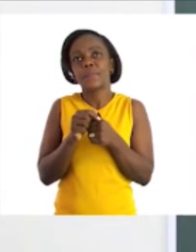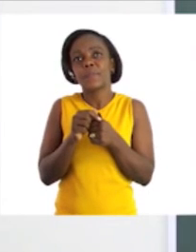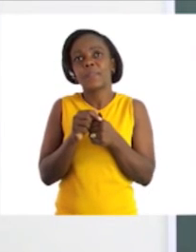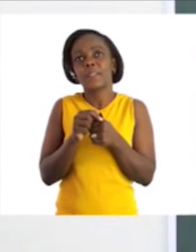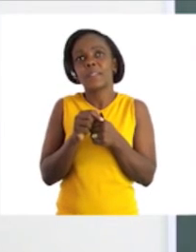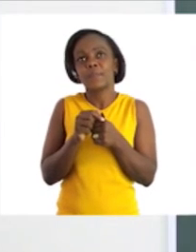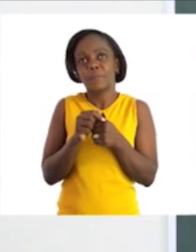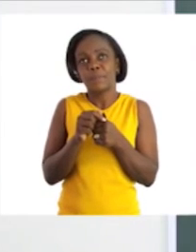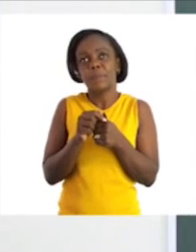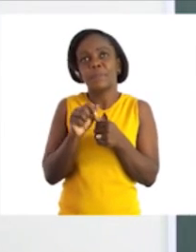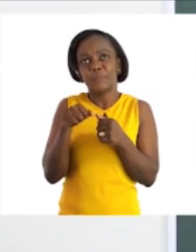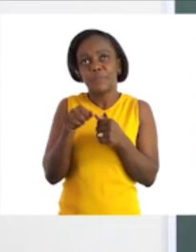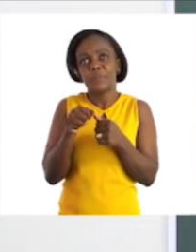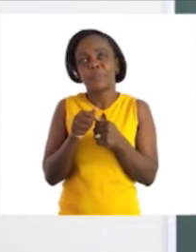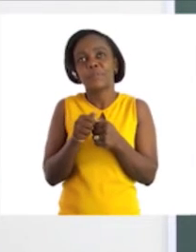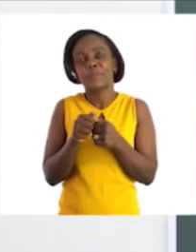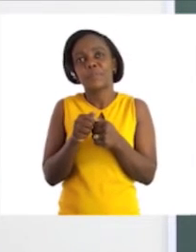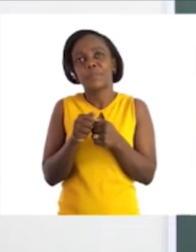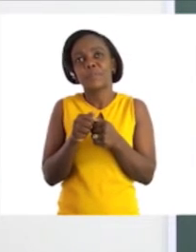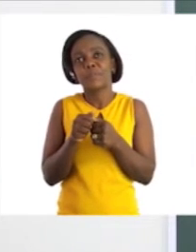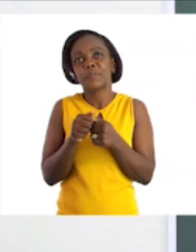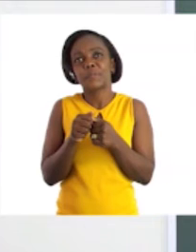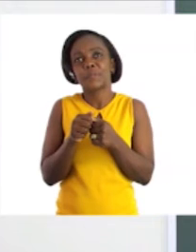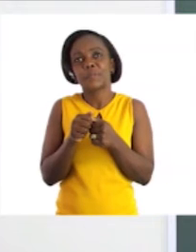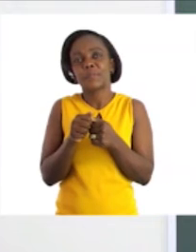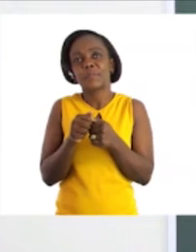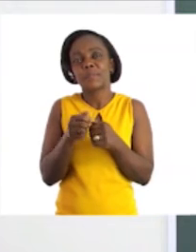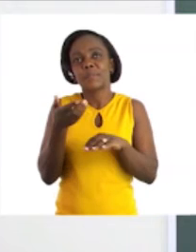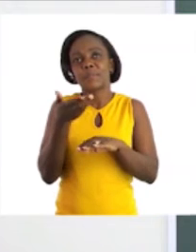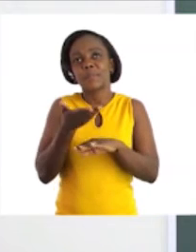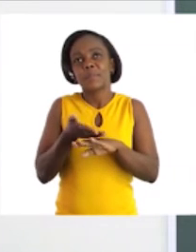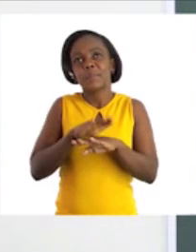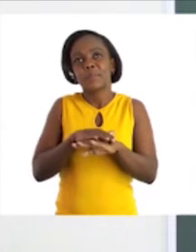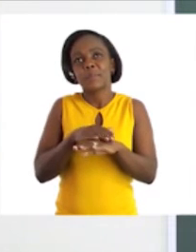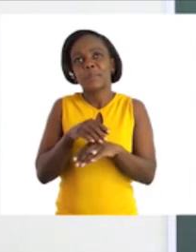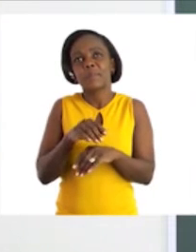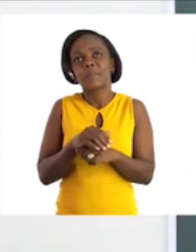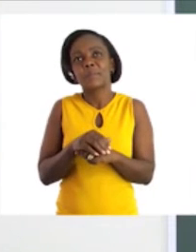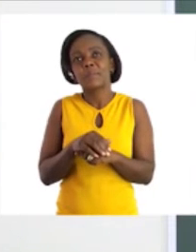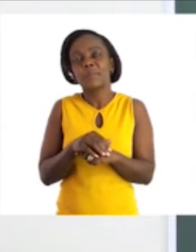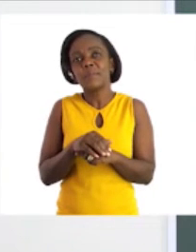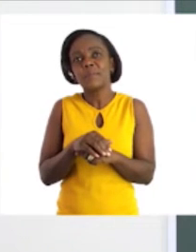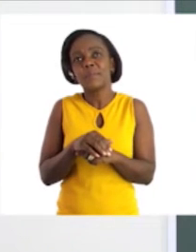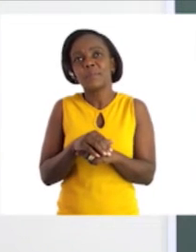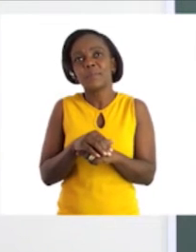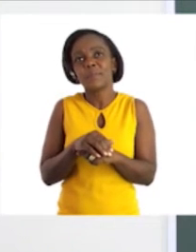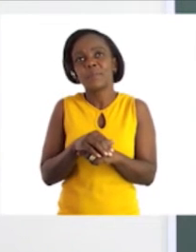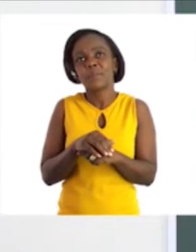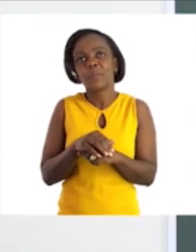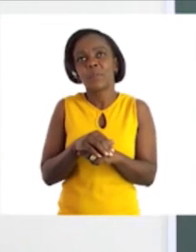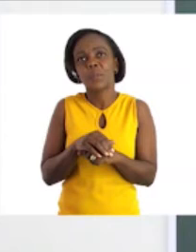past 7. That is wonderful. Let me give you another example of the half past again. Okay,